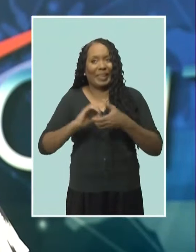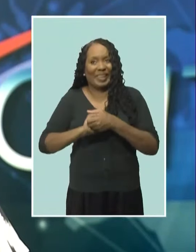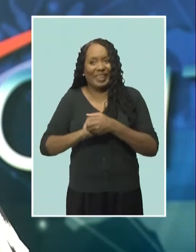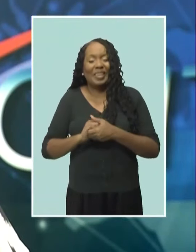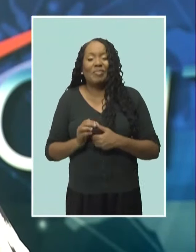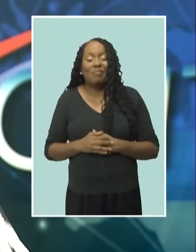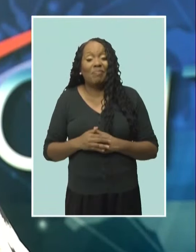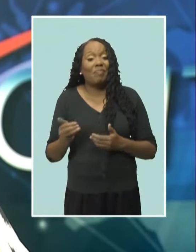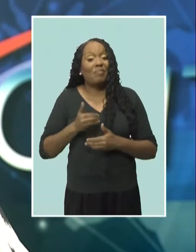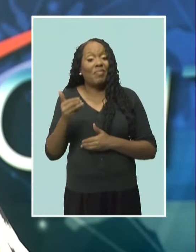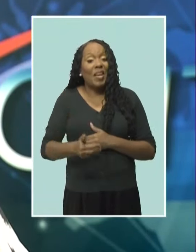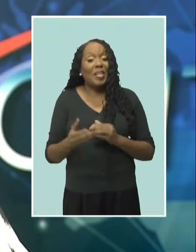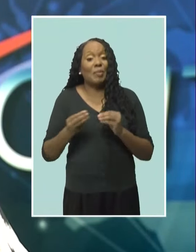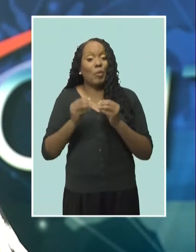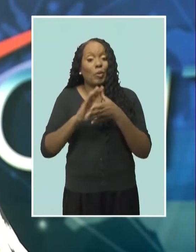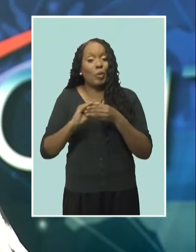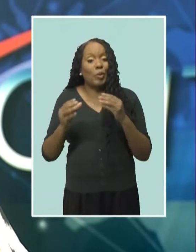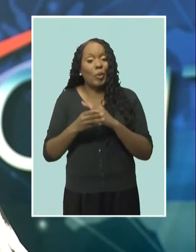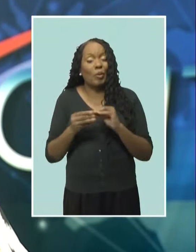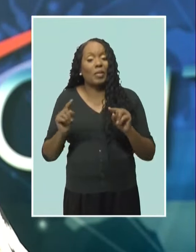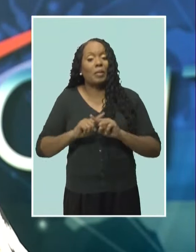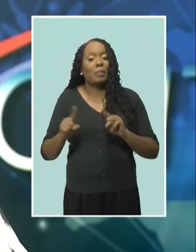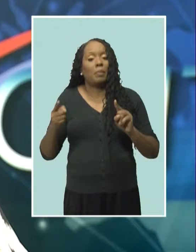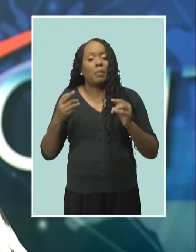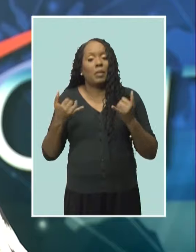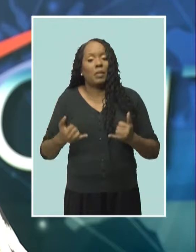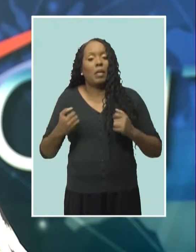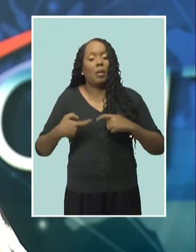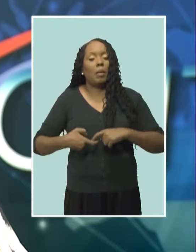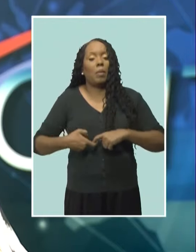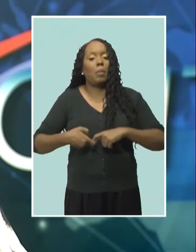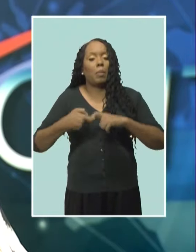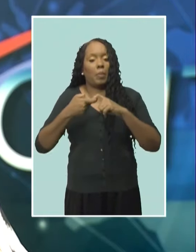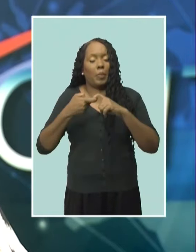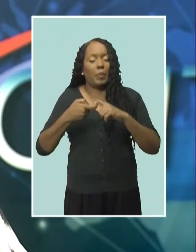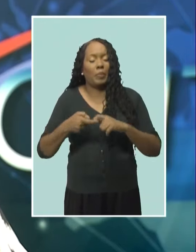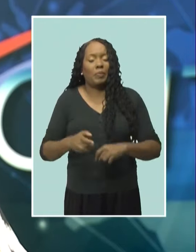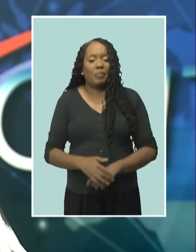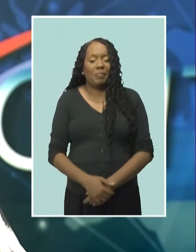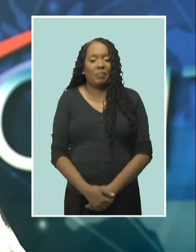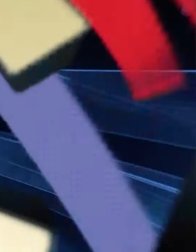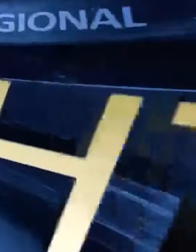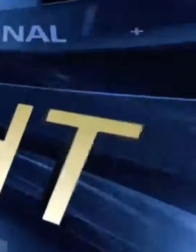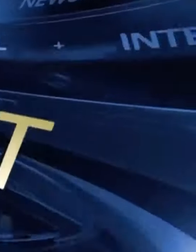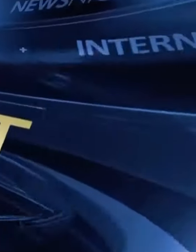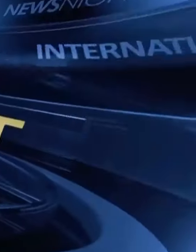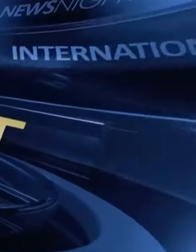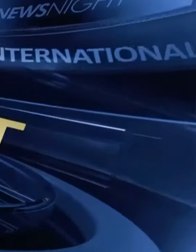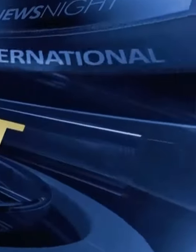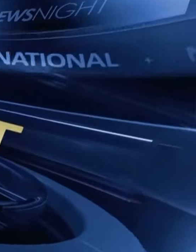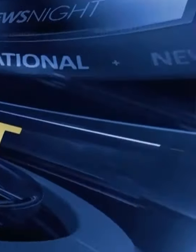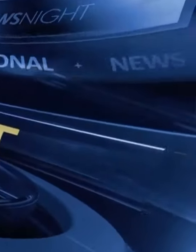Coming up on Newsnight, progress being made with the effort to resolve the crisis in Haiti.